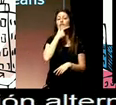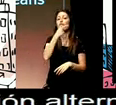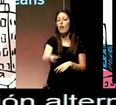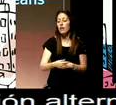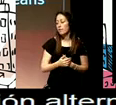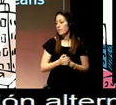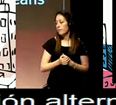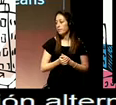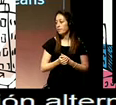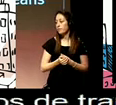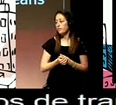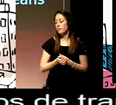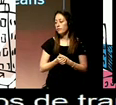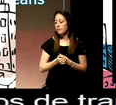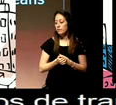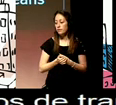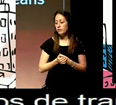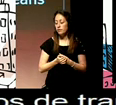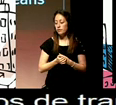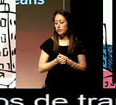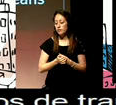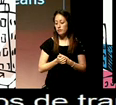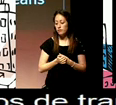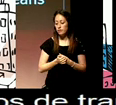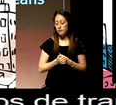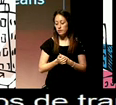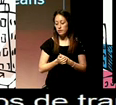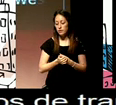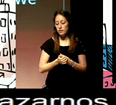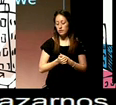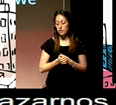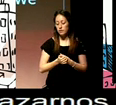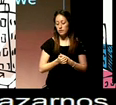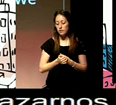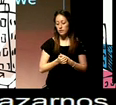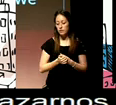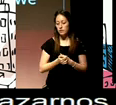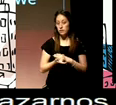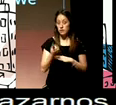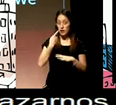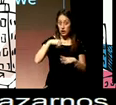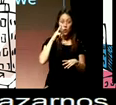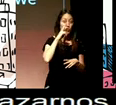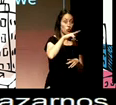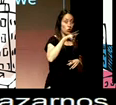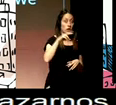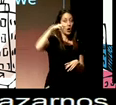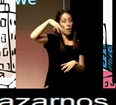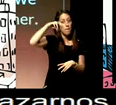We have a new location of the Omero Museum in Ancona, here in the center of